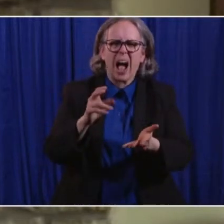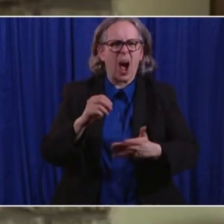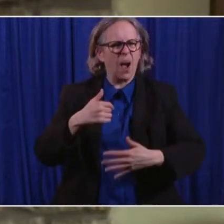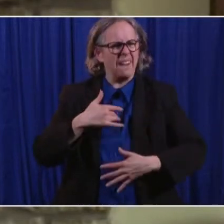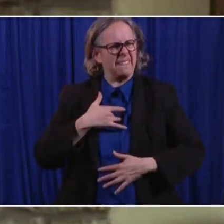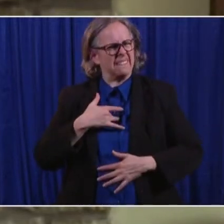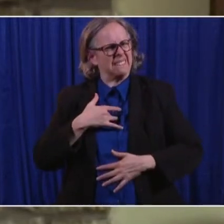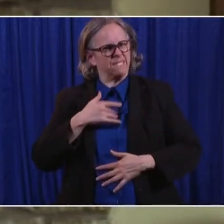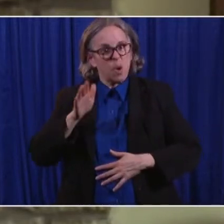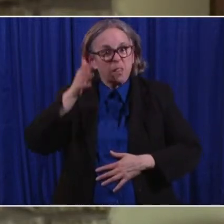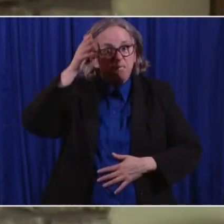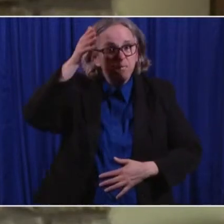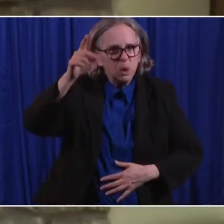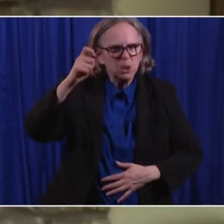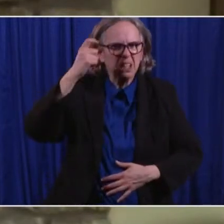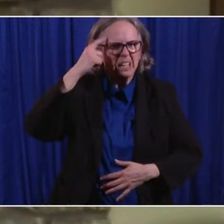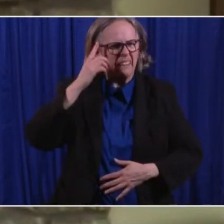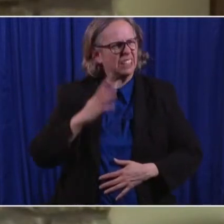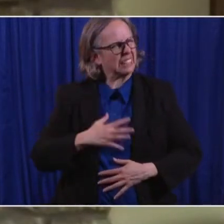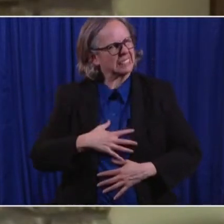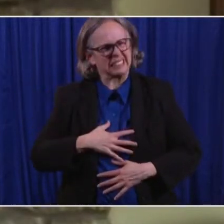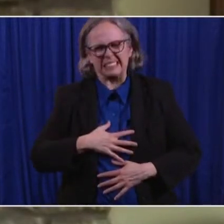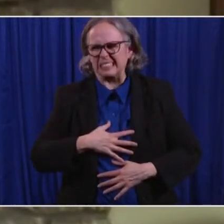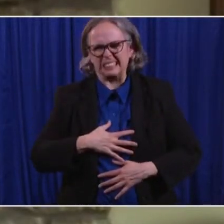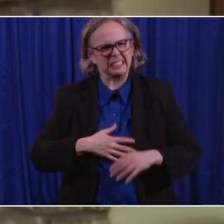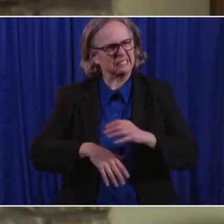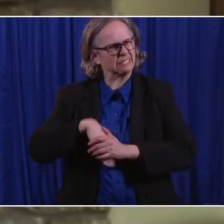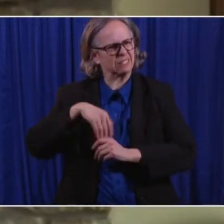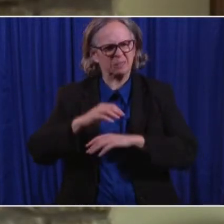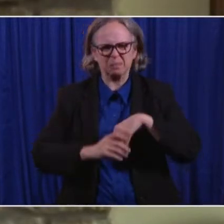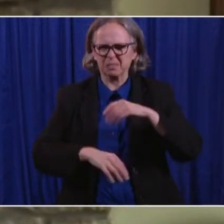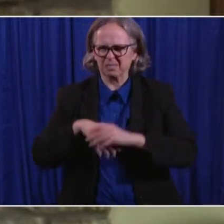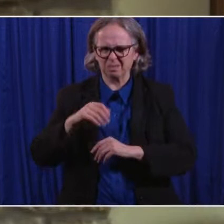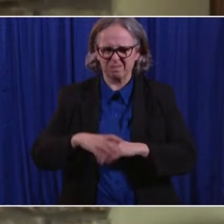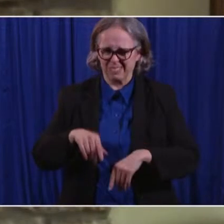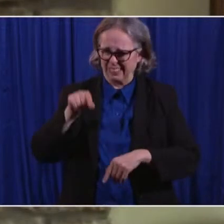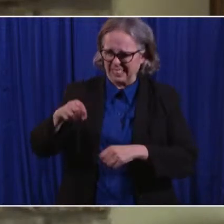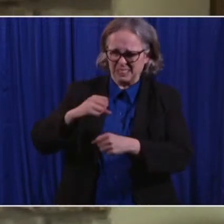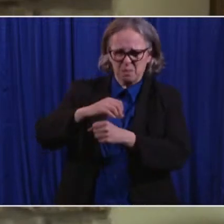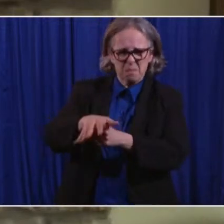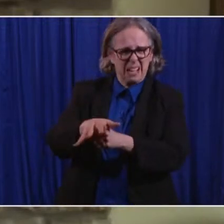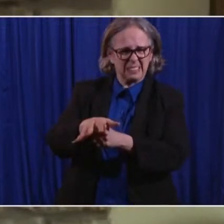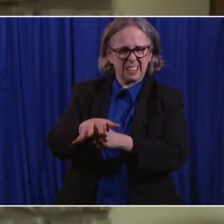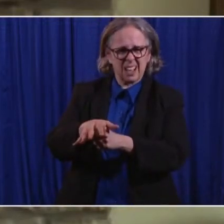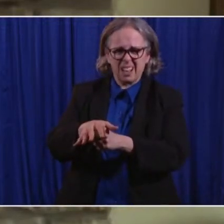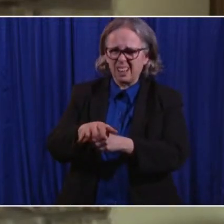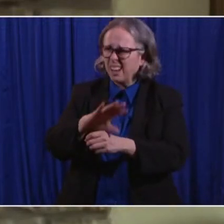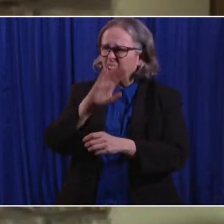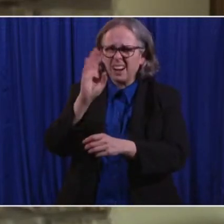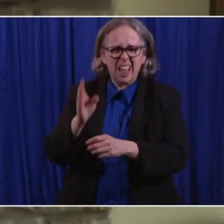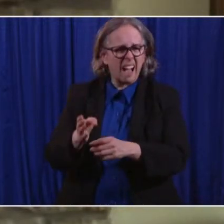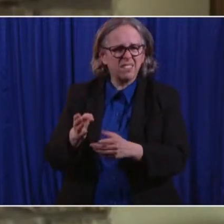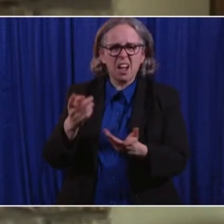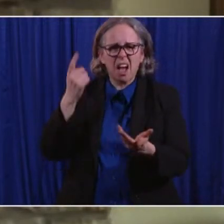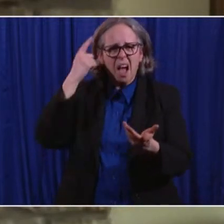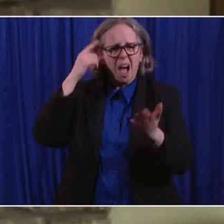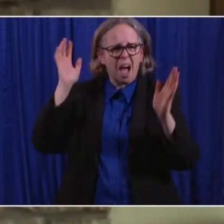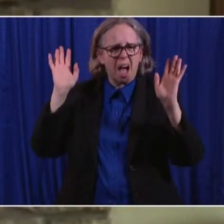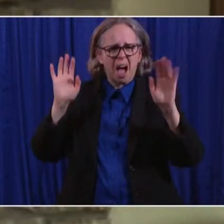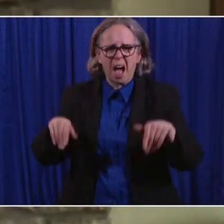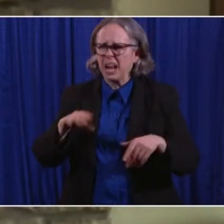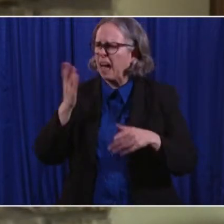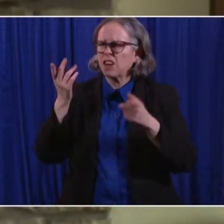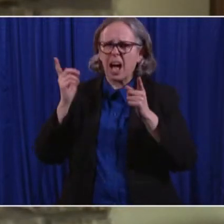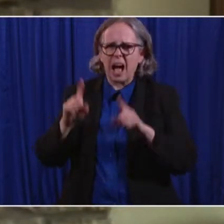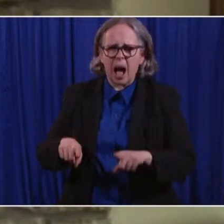this during this pandemic is something that we thought was unthinkable has now occurred. 2 years ago,